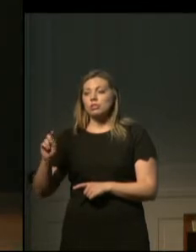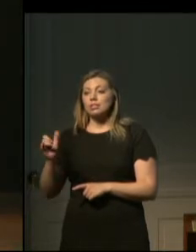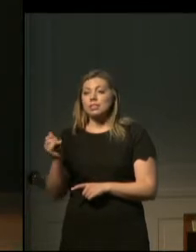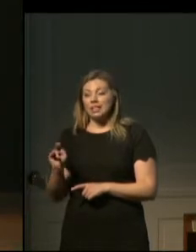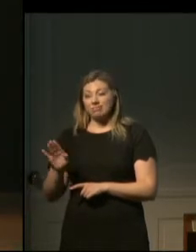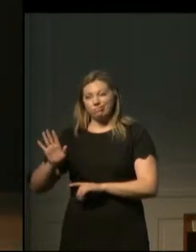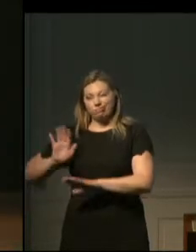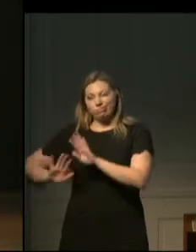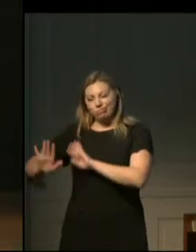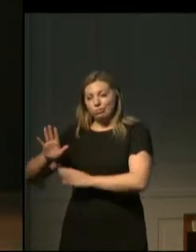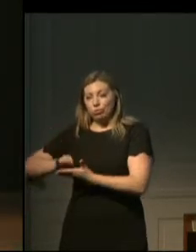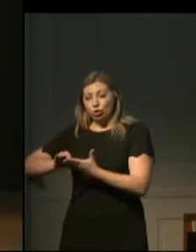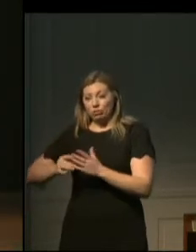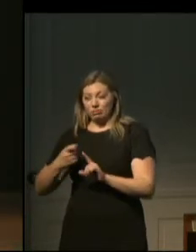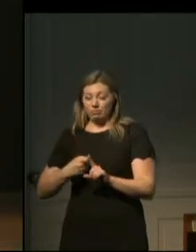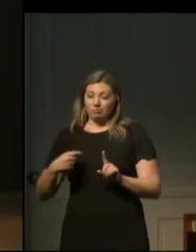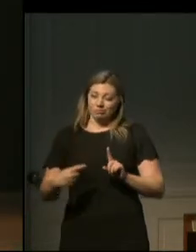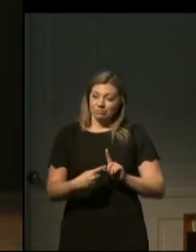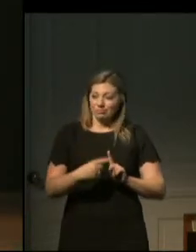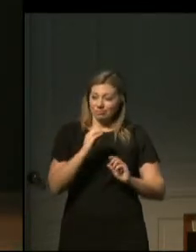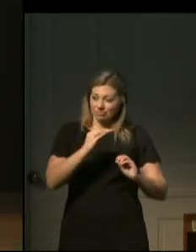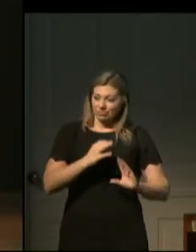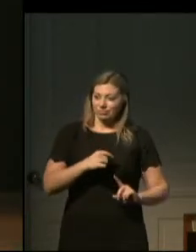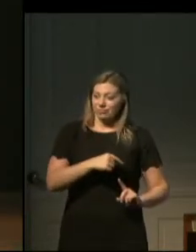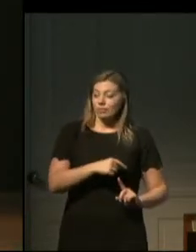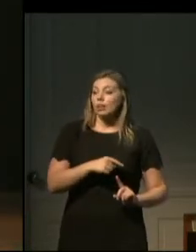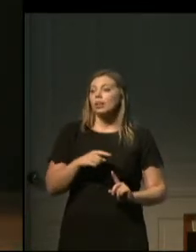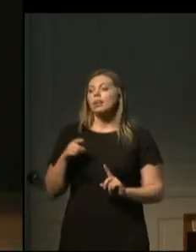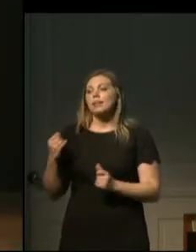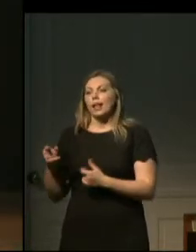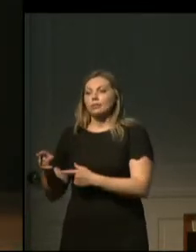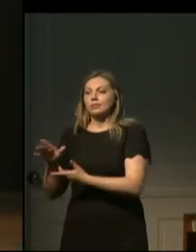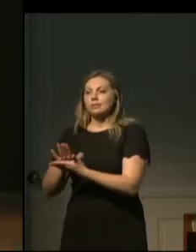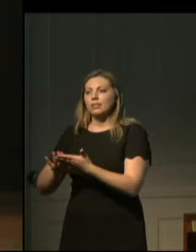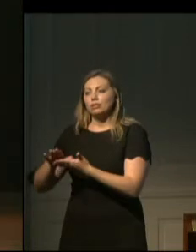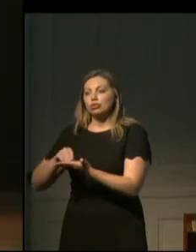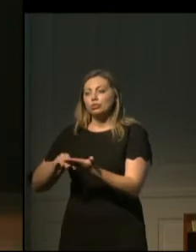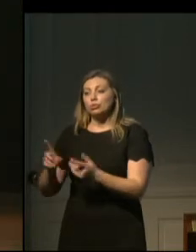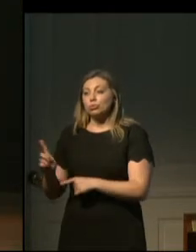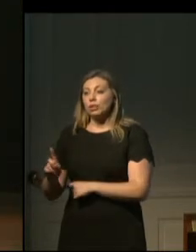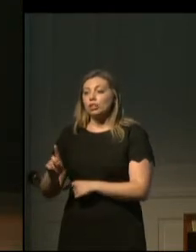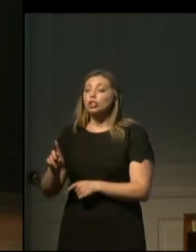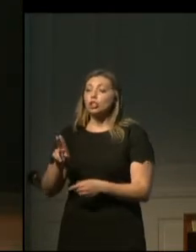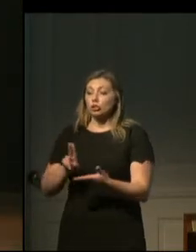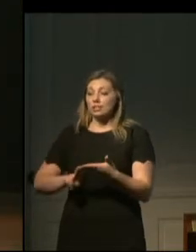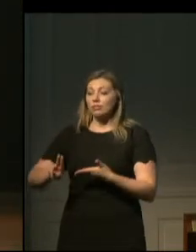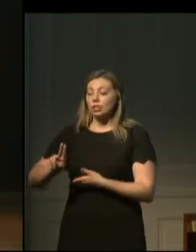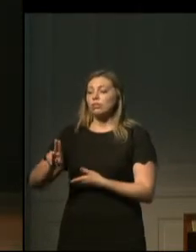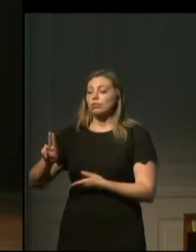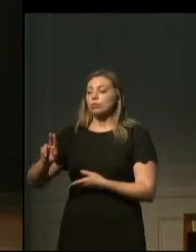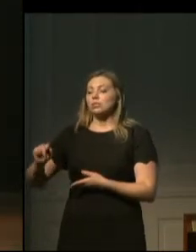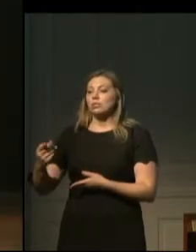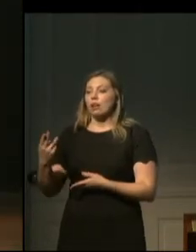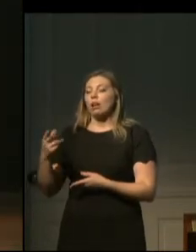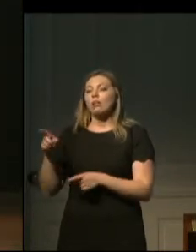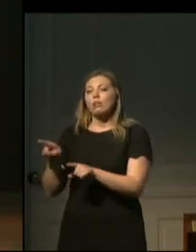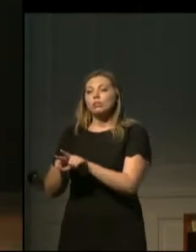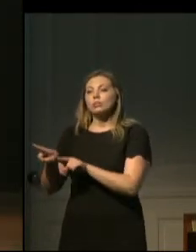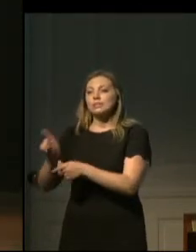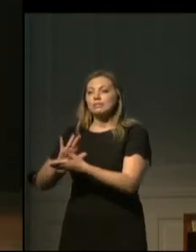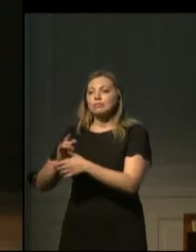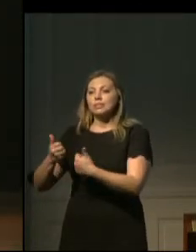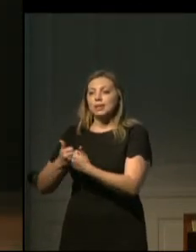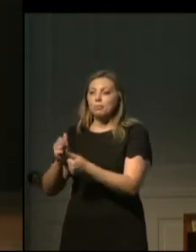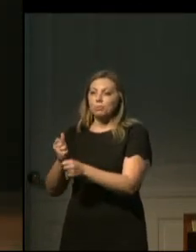Sean's. Stuart has gone on to, he's currently a college student at the University of Utah, and he's also a video game